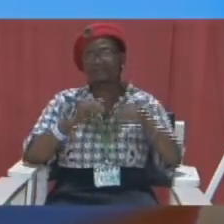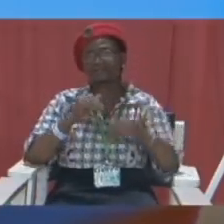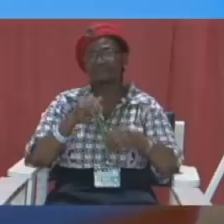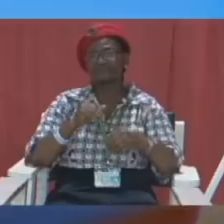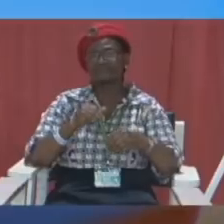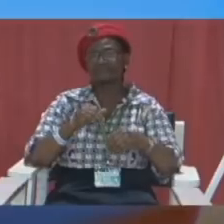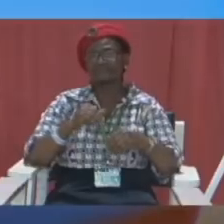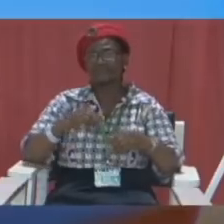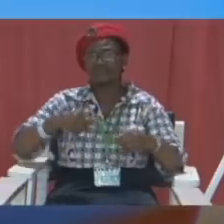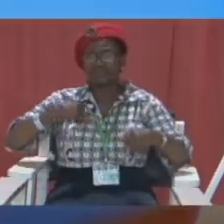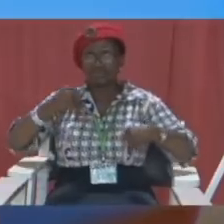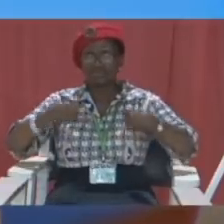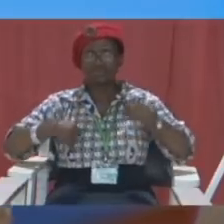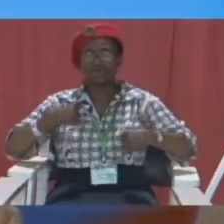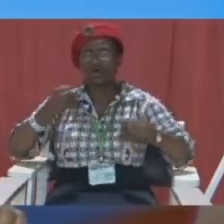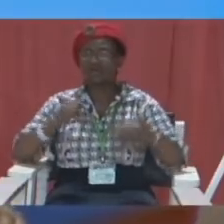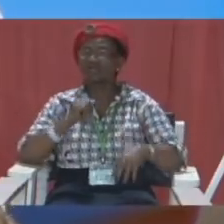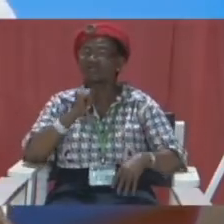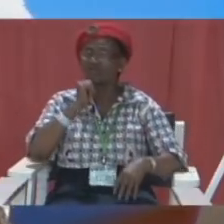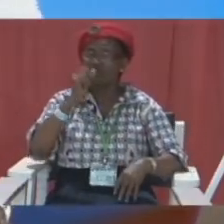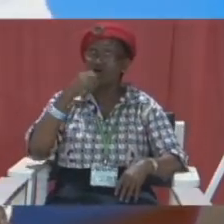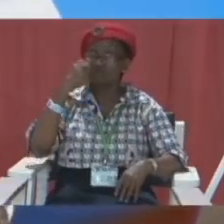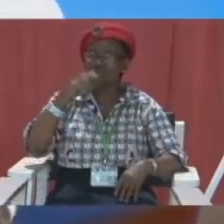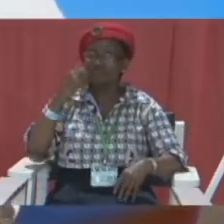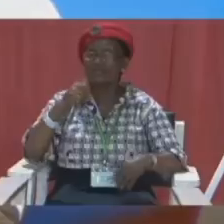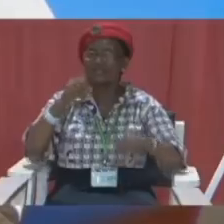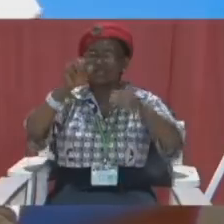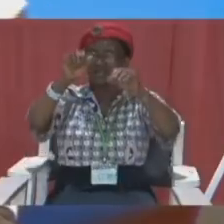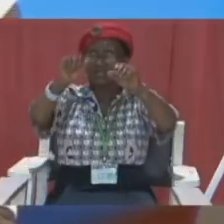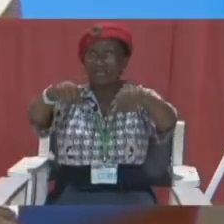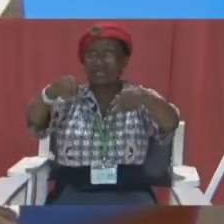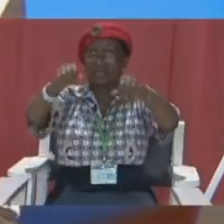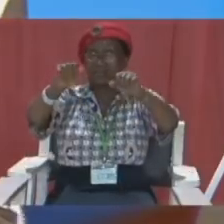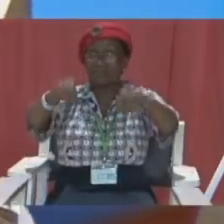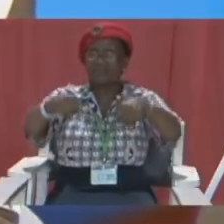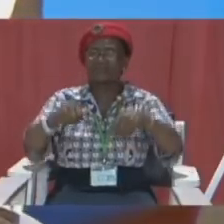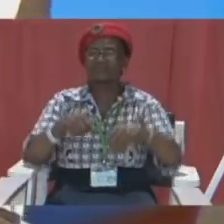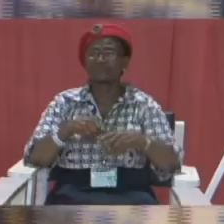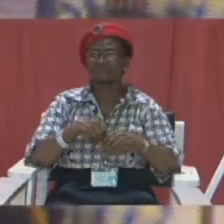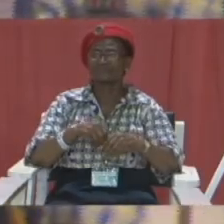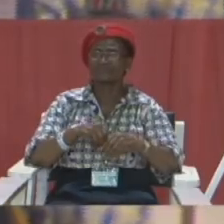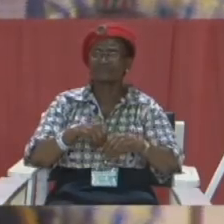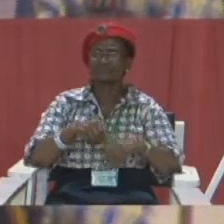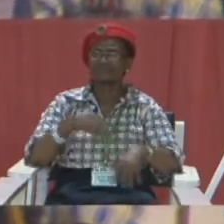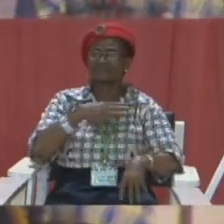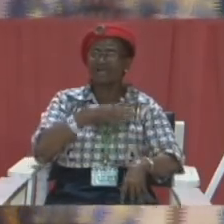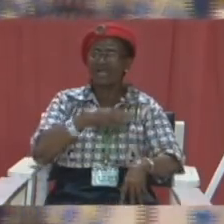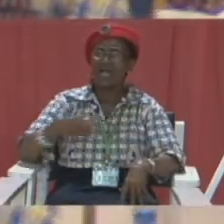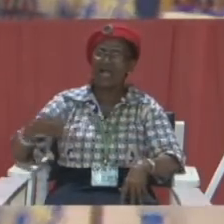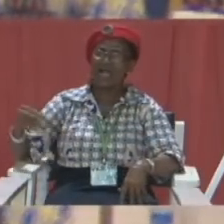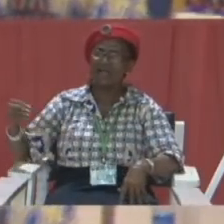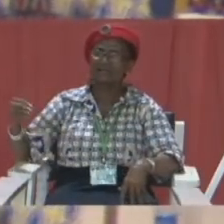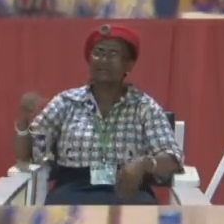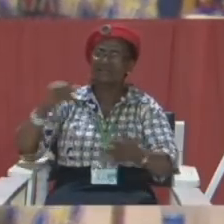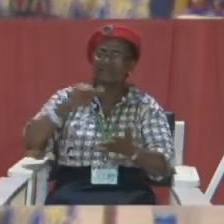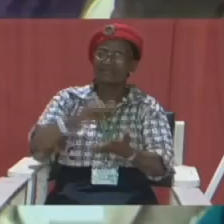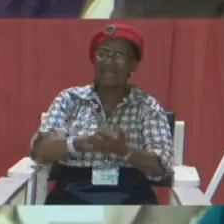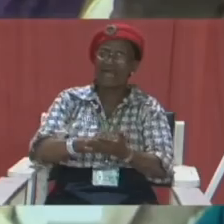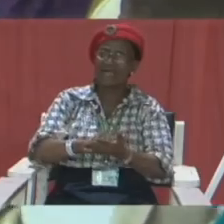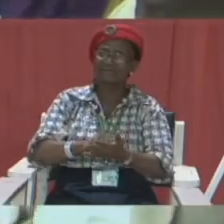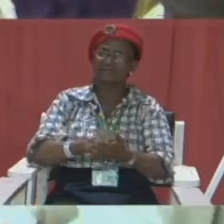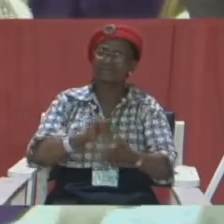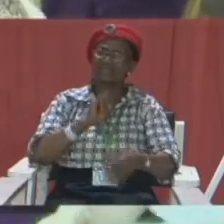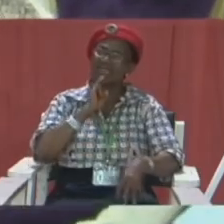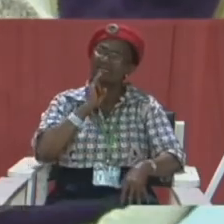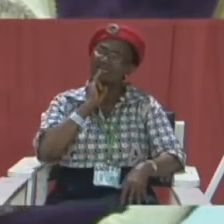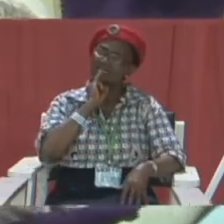joy unspeakable. To tun ju ayo ti o se fenu so lo. And that is olo eleyi na si ni